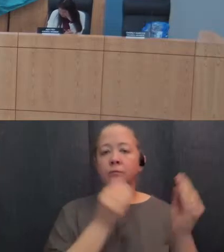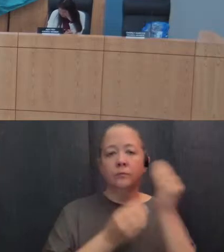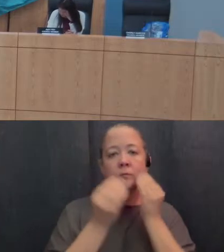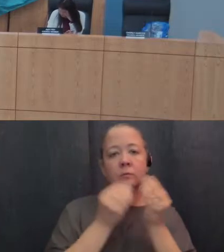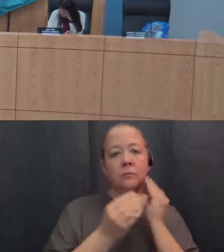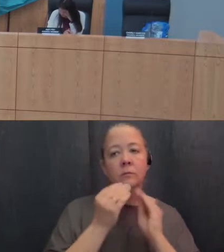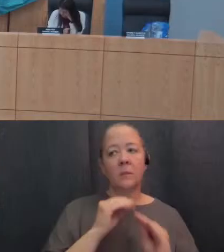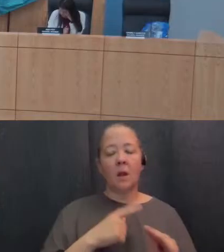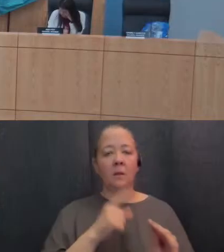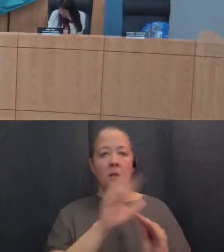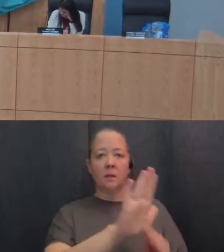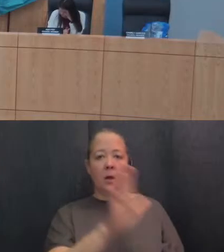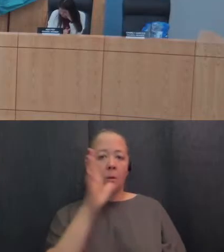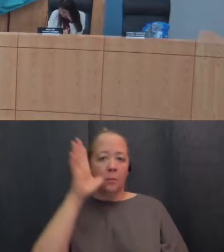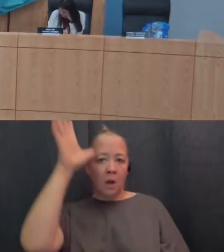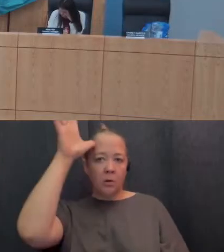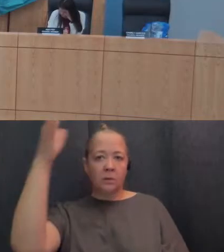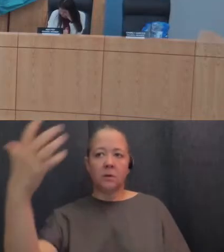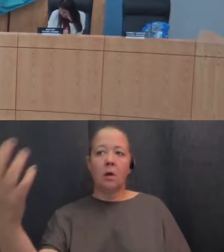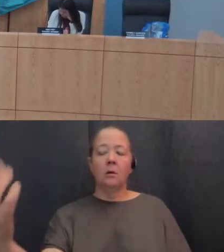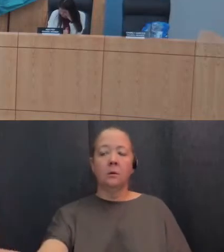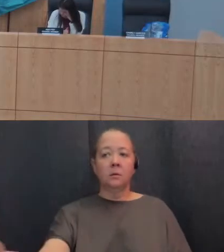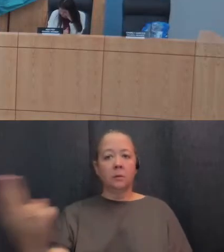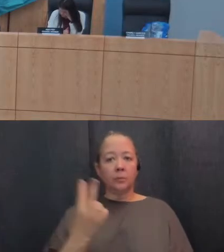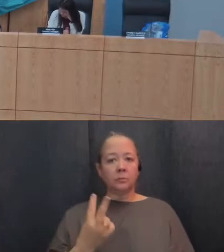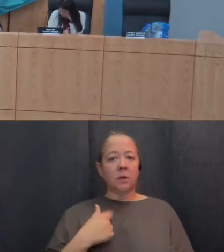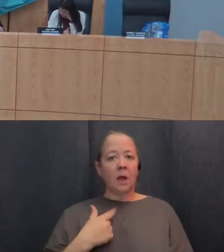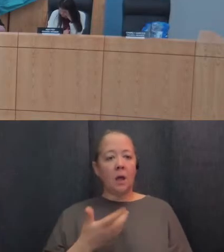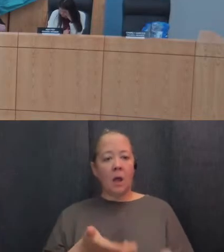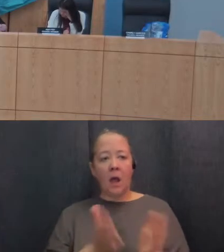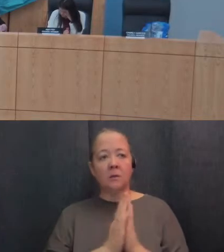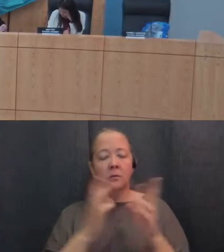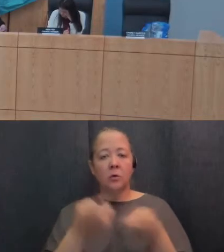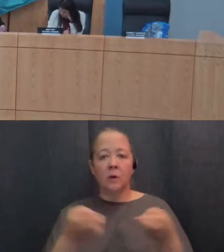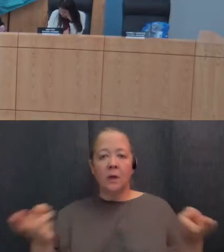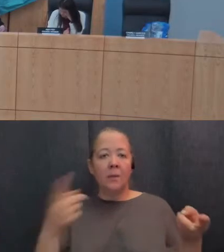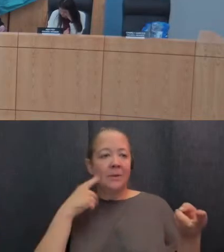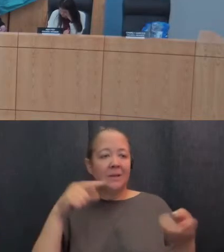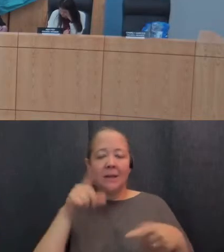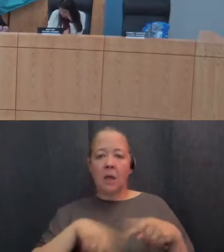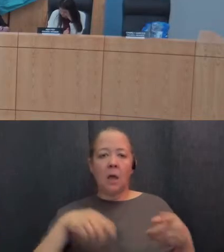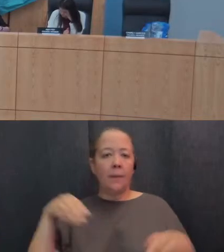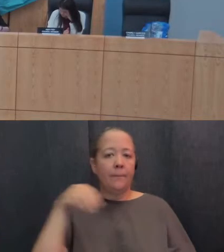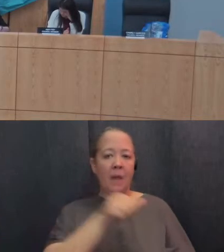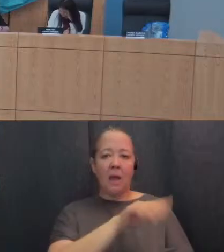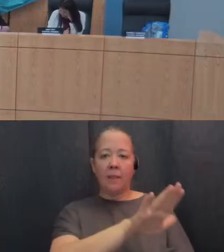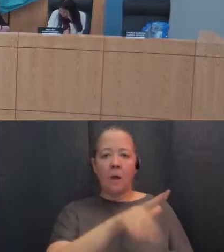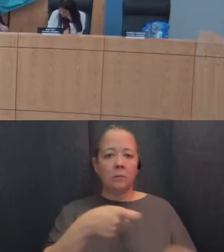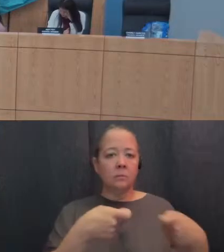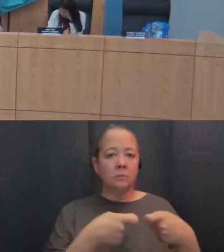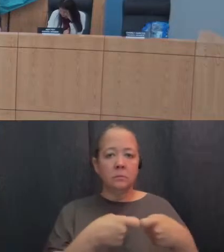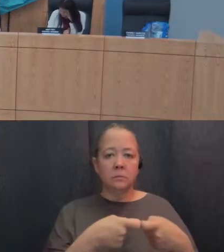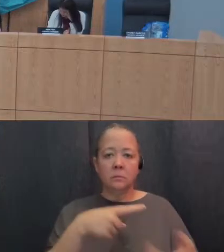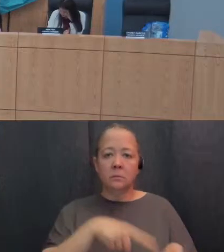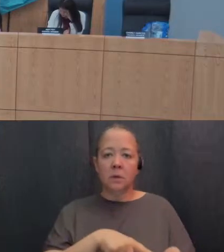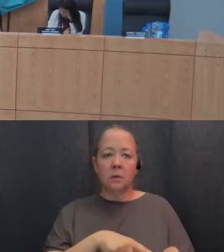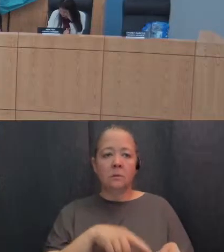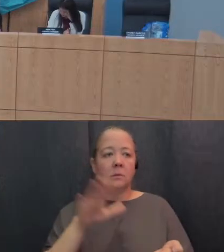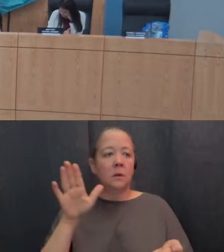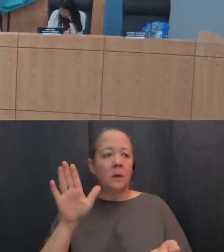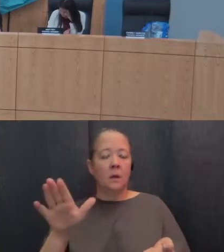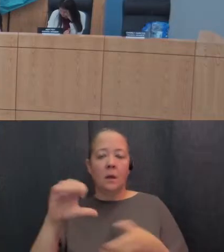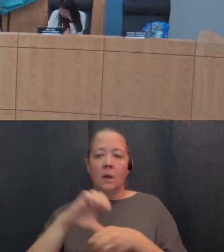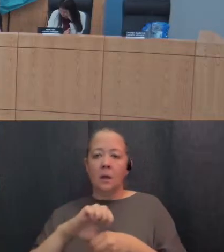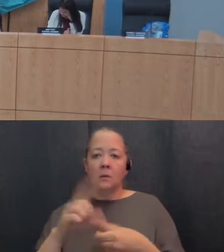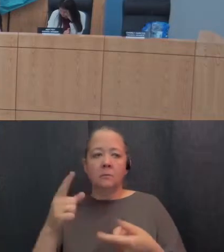for resources because they can't even pay their light bills, utility bills. So, number